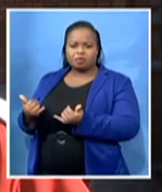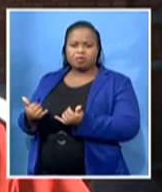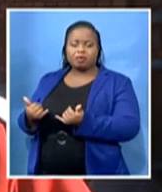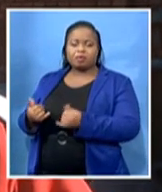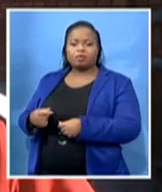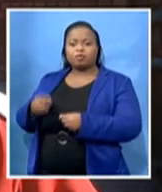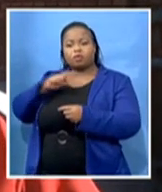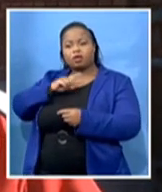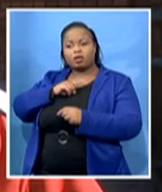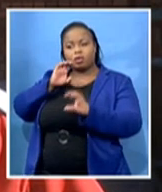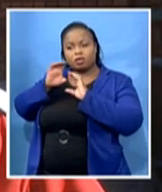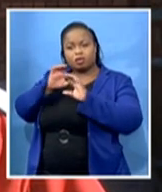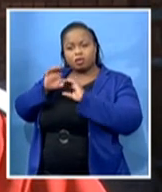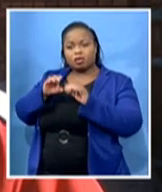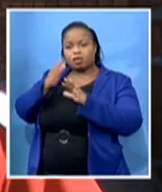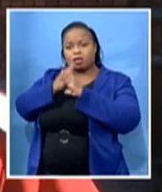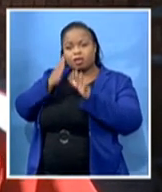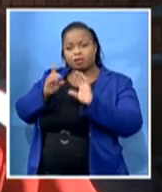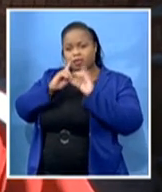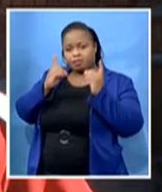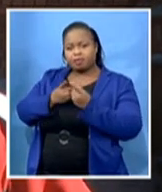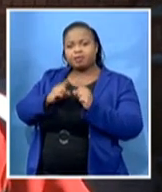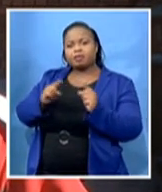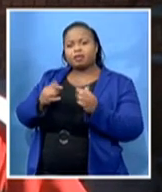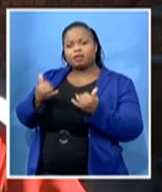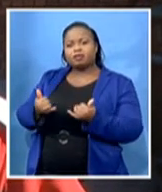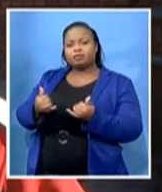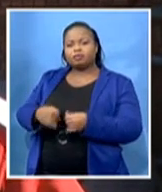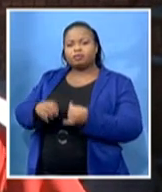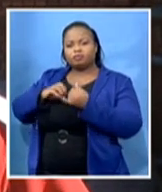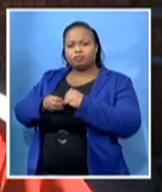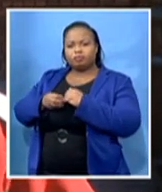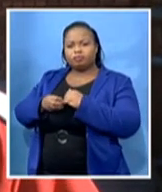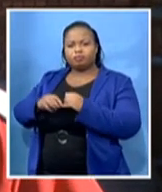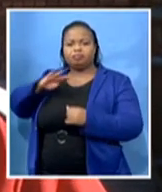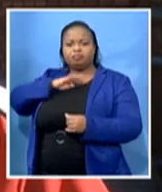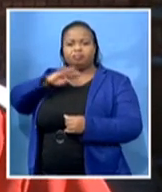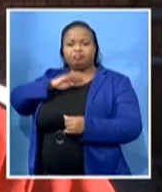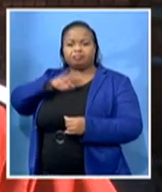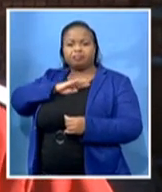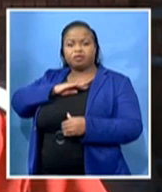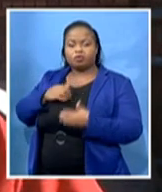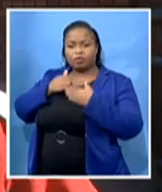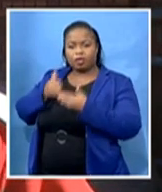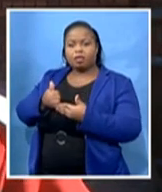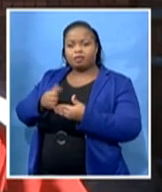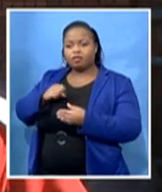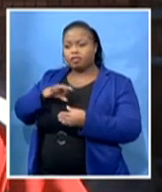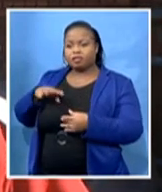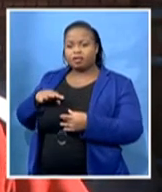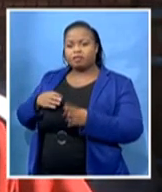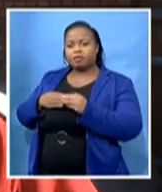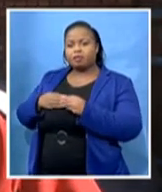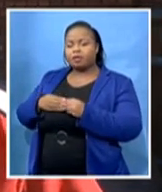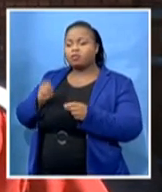that they are attempting to get a military backup in terms of the staff members of the affected areas, that the military backup must